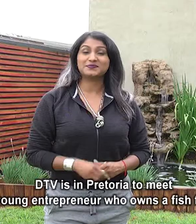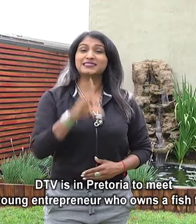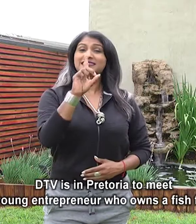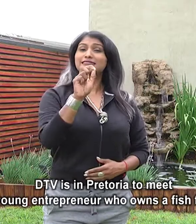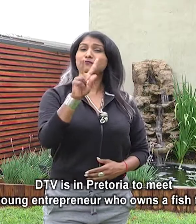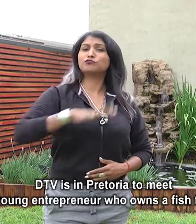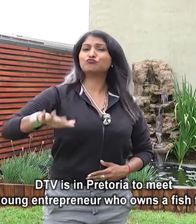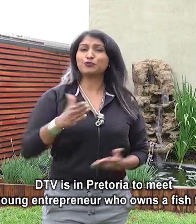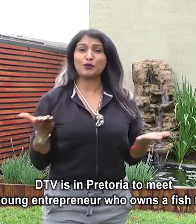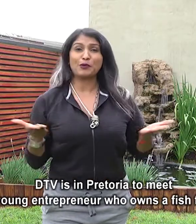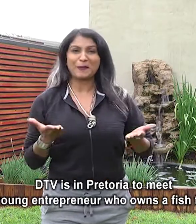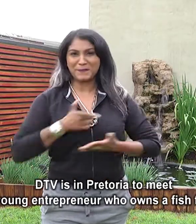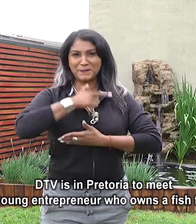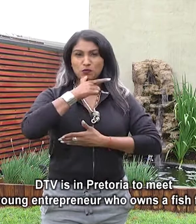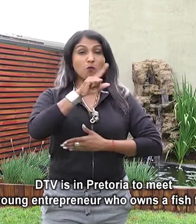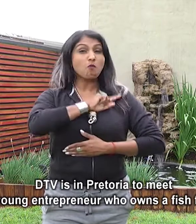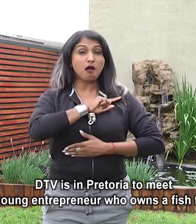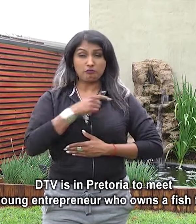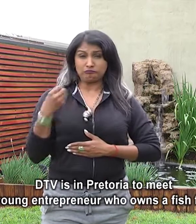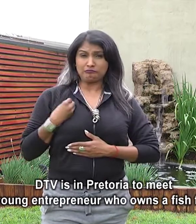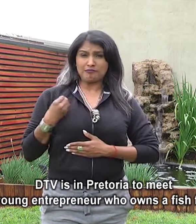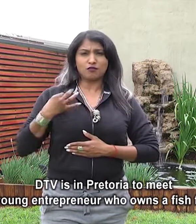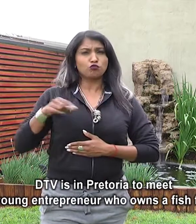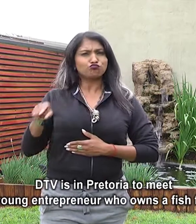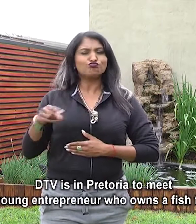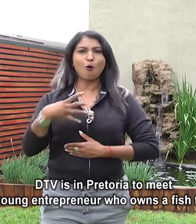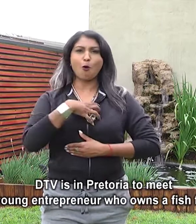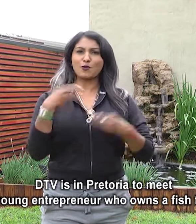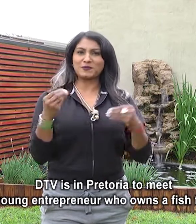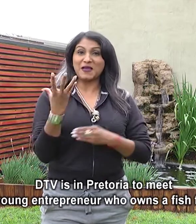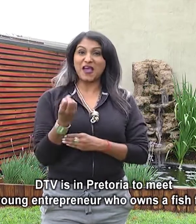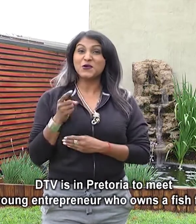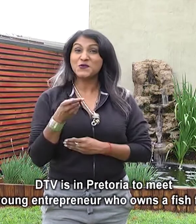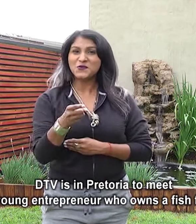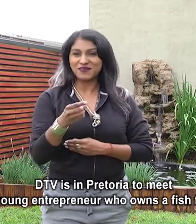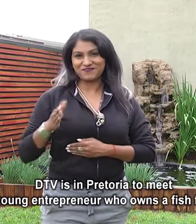D.T.V. is in Pretoria to meet a young entrepreneur who owns a fish farm.